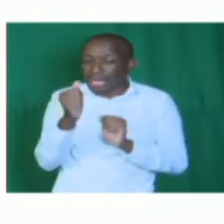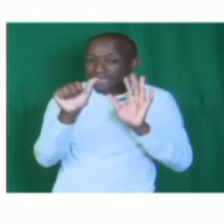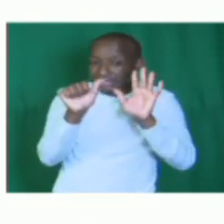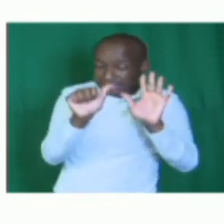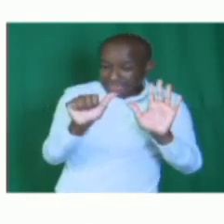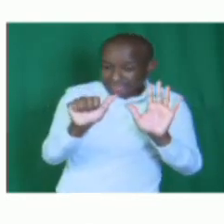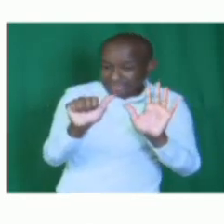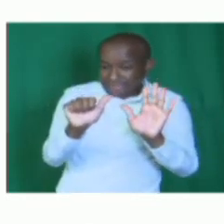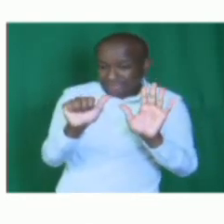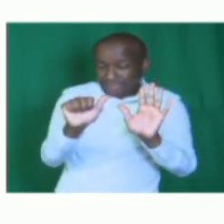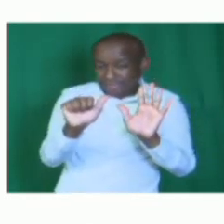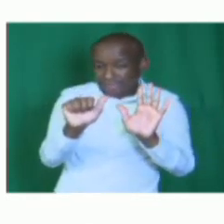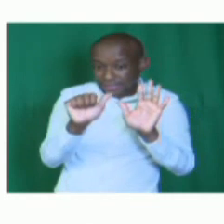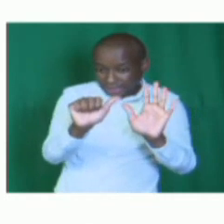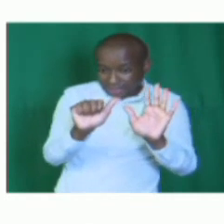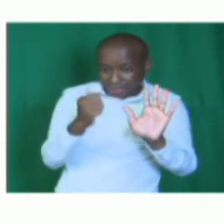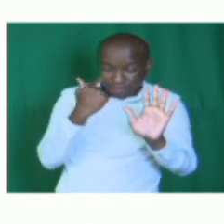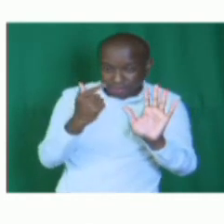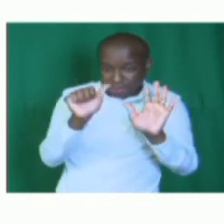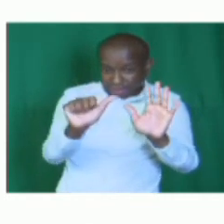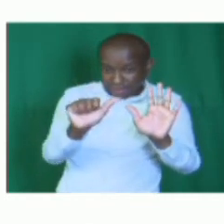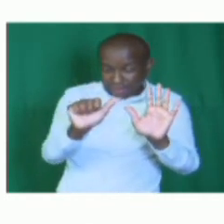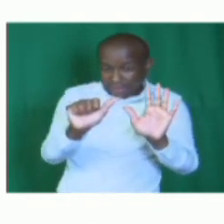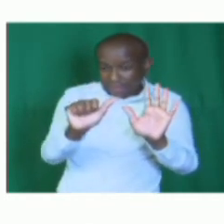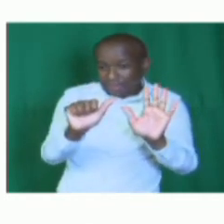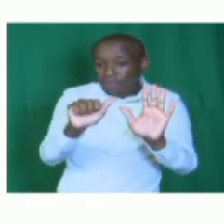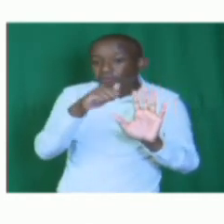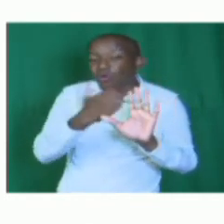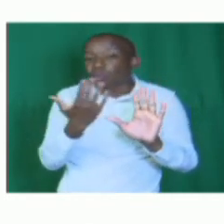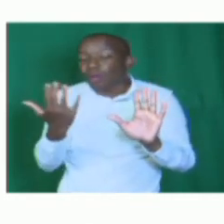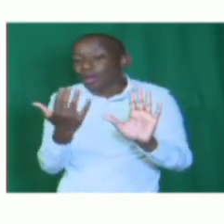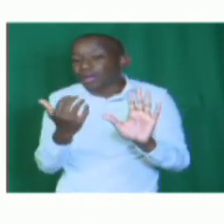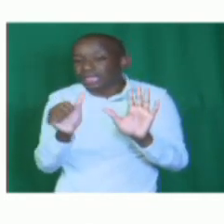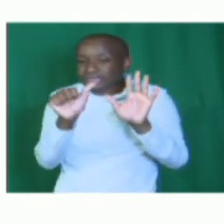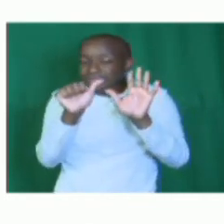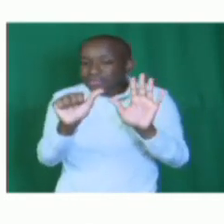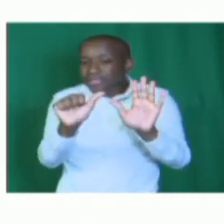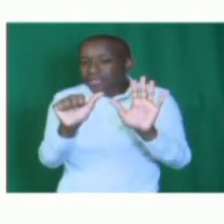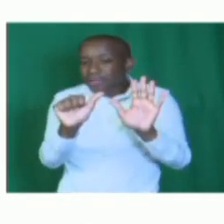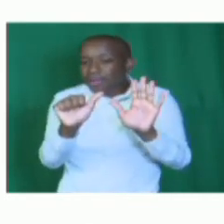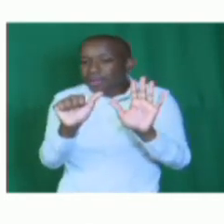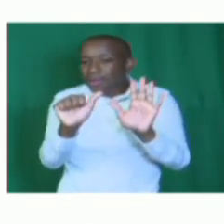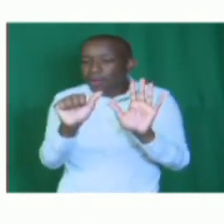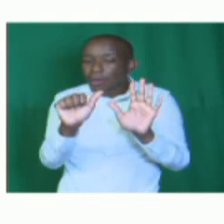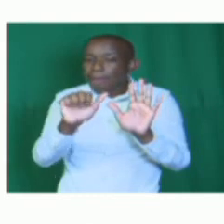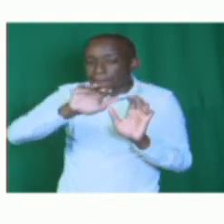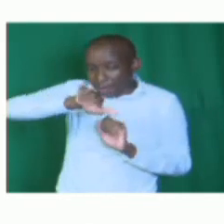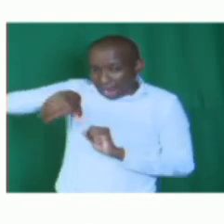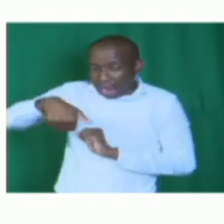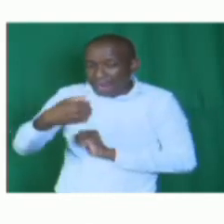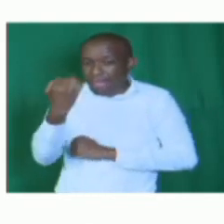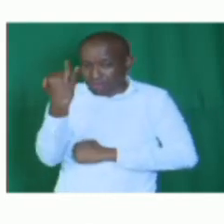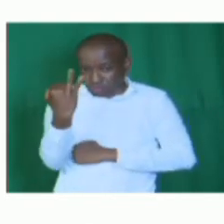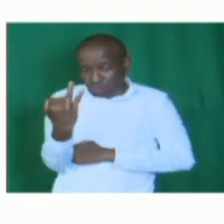6. Here is the 6 coming from that that black line, minus